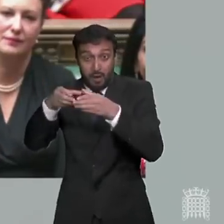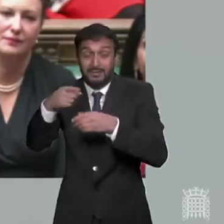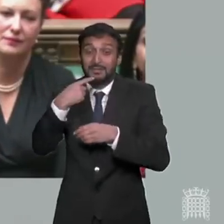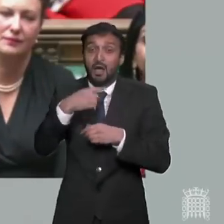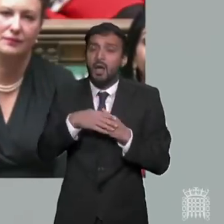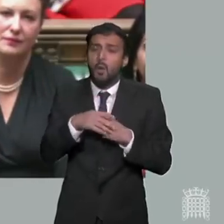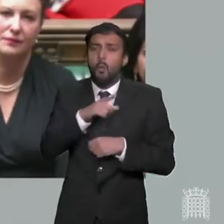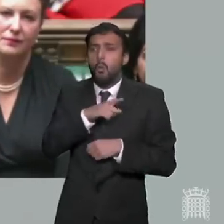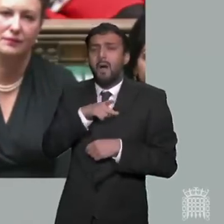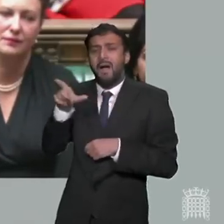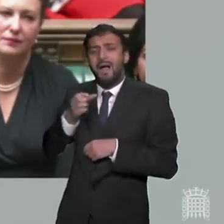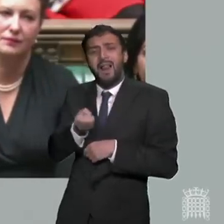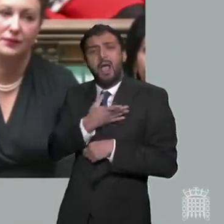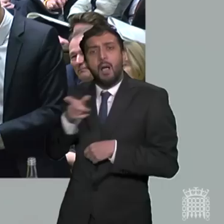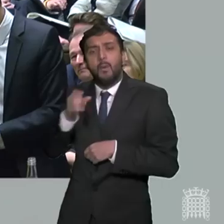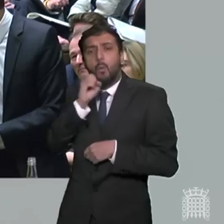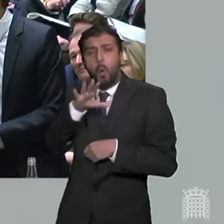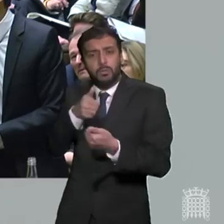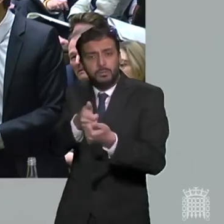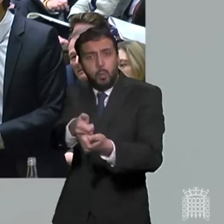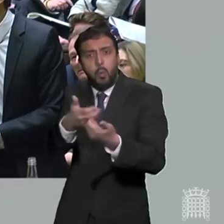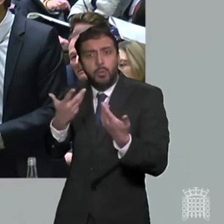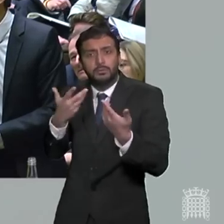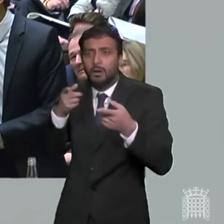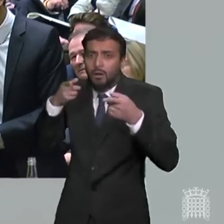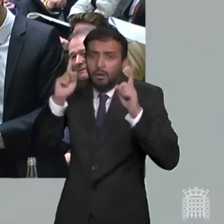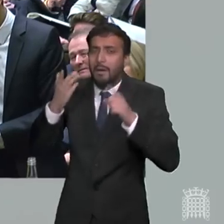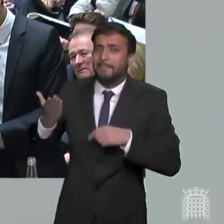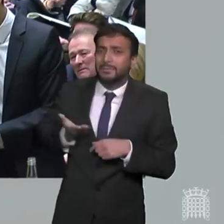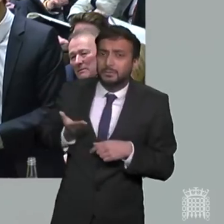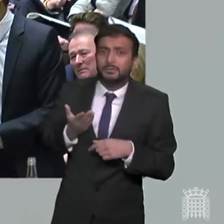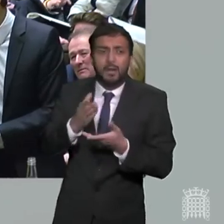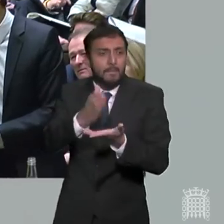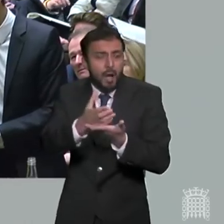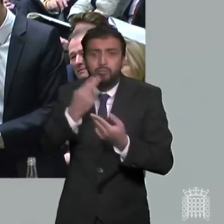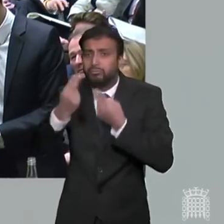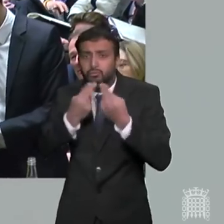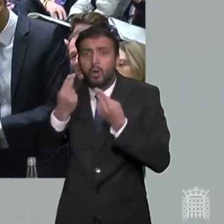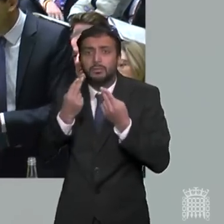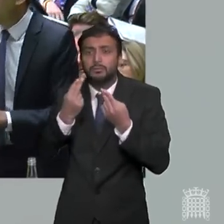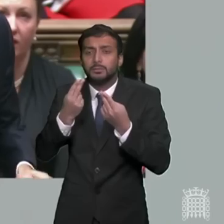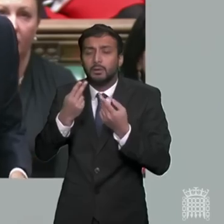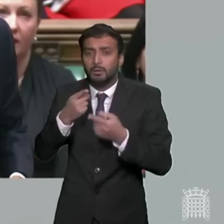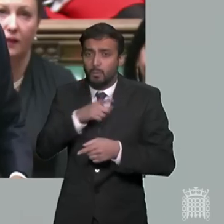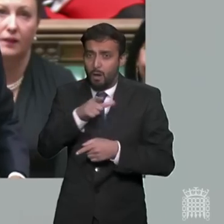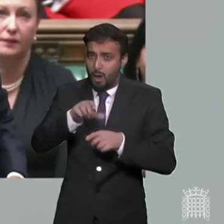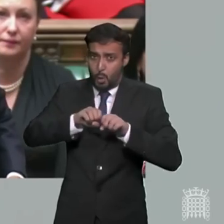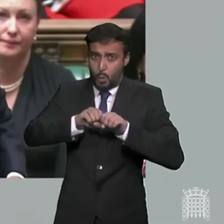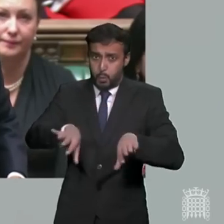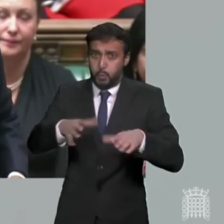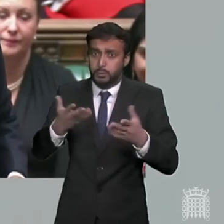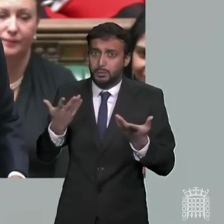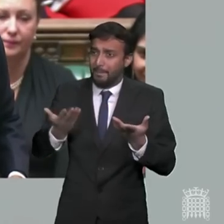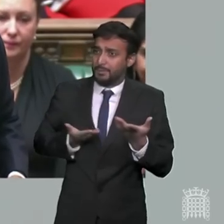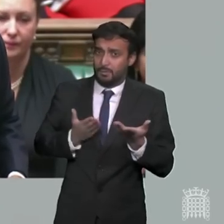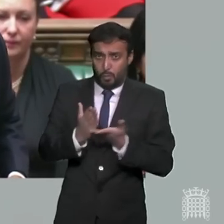in businesses like pubs and restaurants who will lose business as a result of the train strikes? Labour should stand up